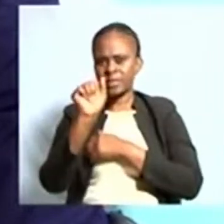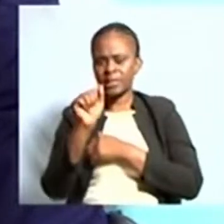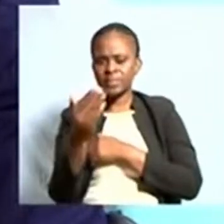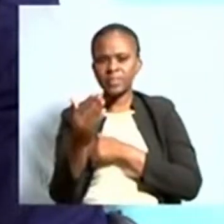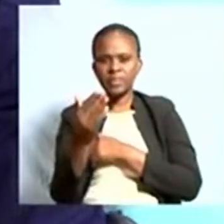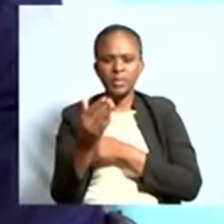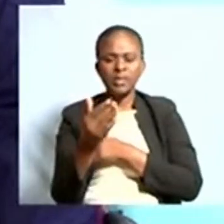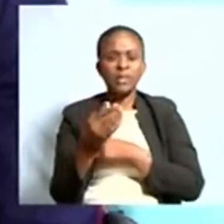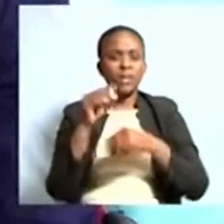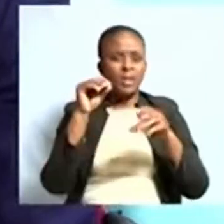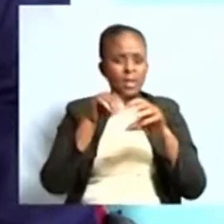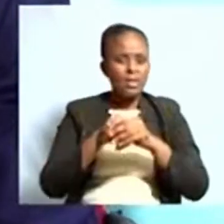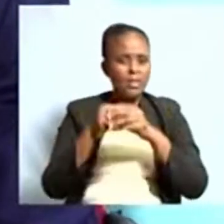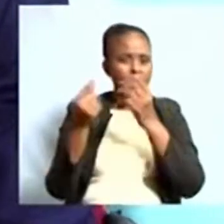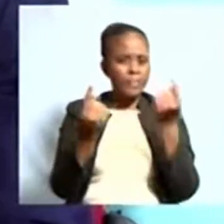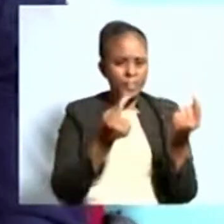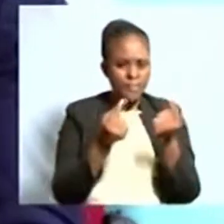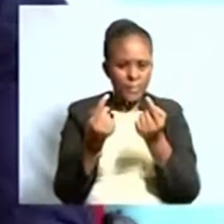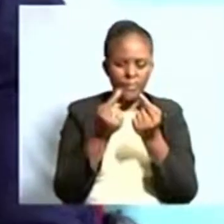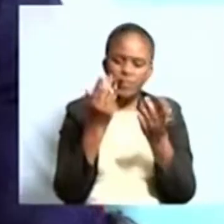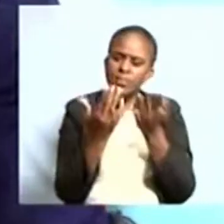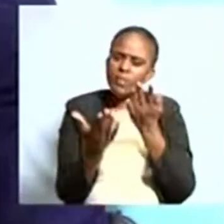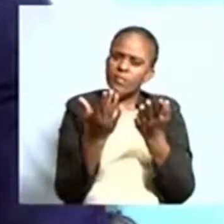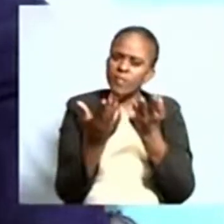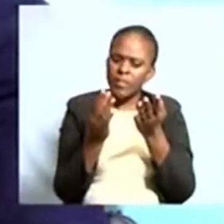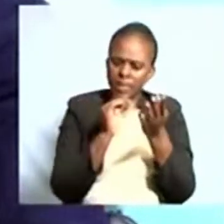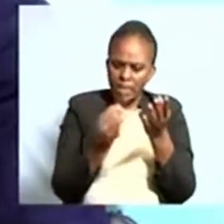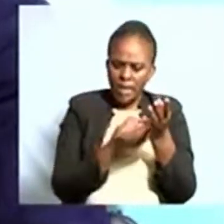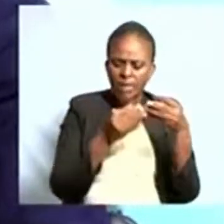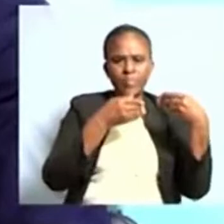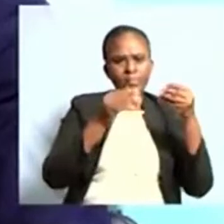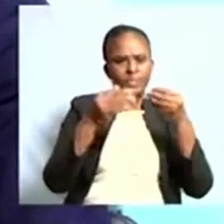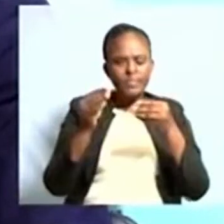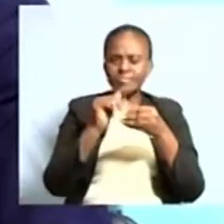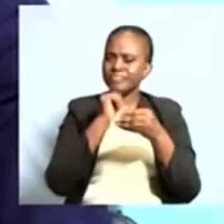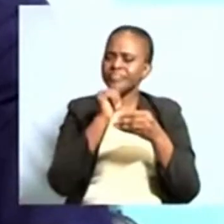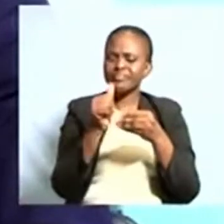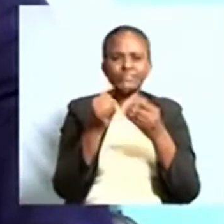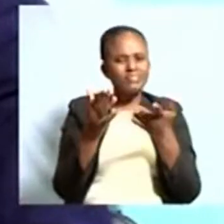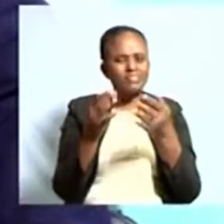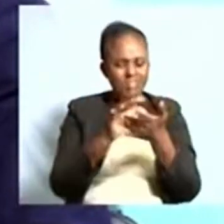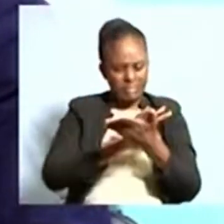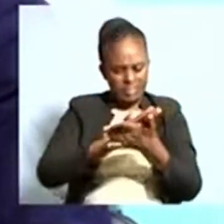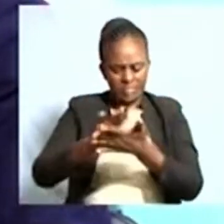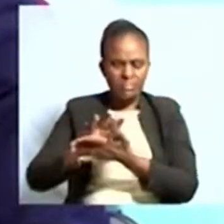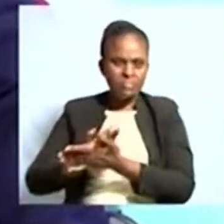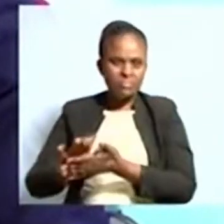a situation that, of course, our market is not clean of